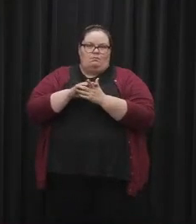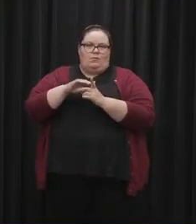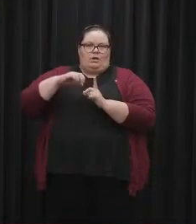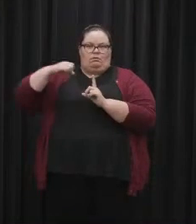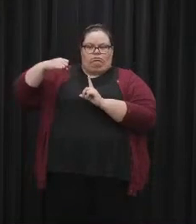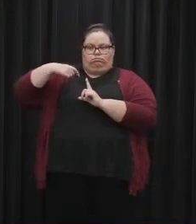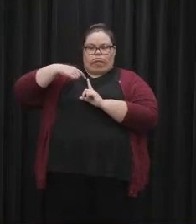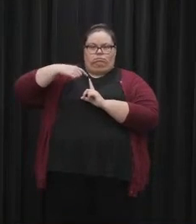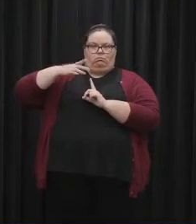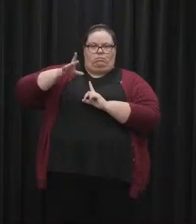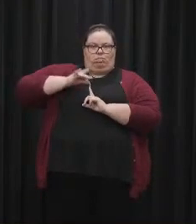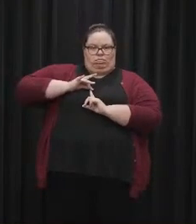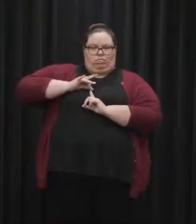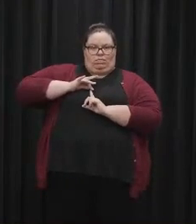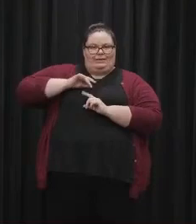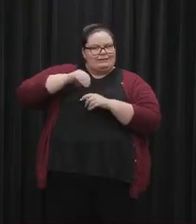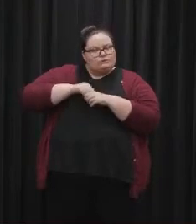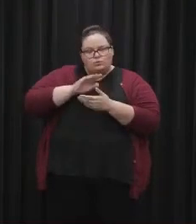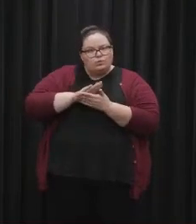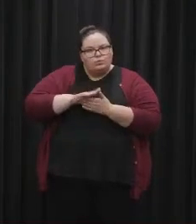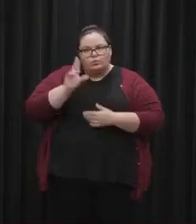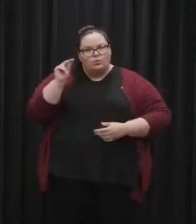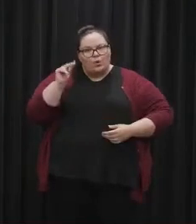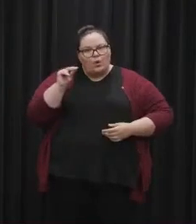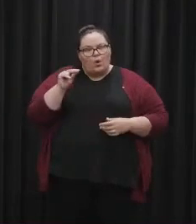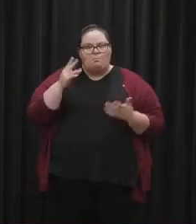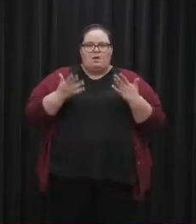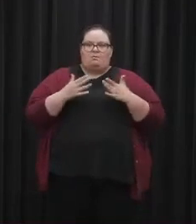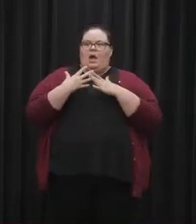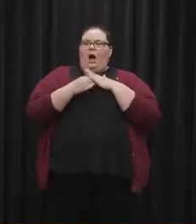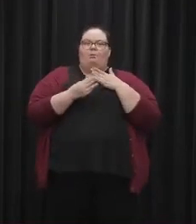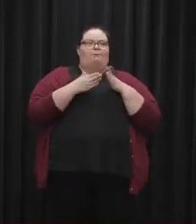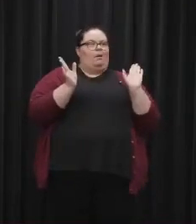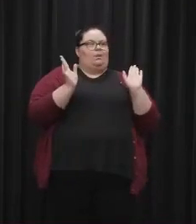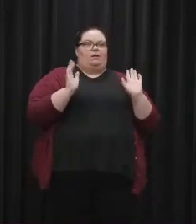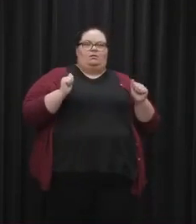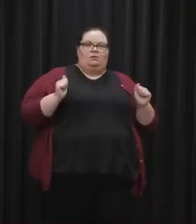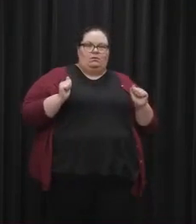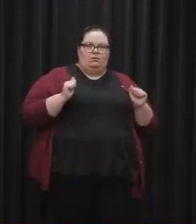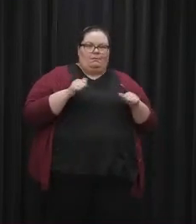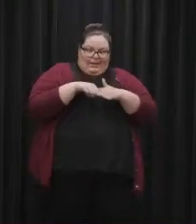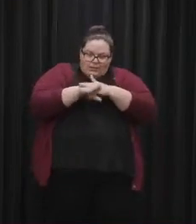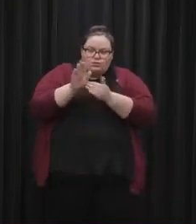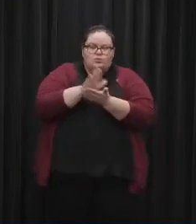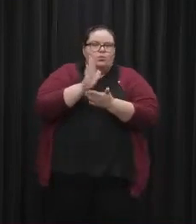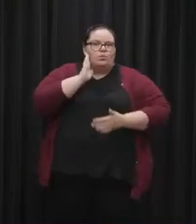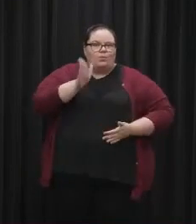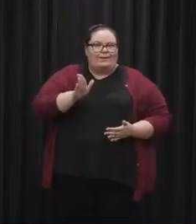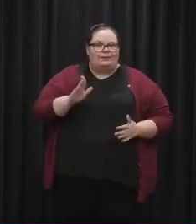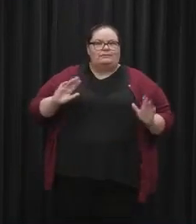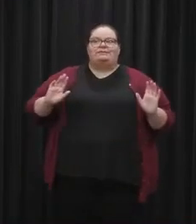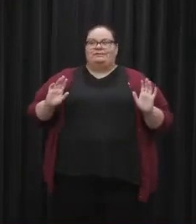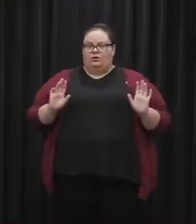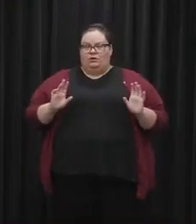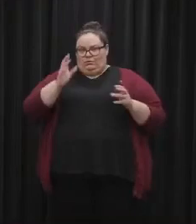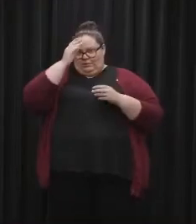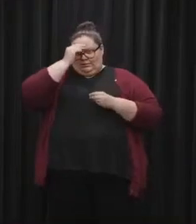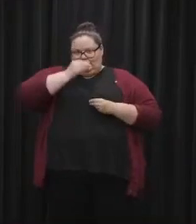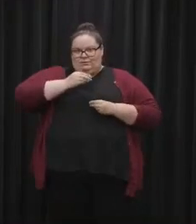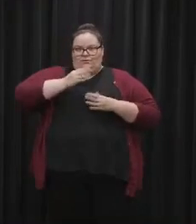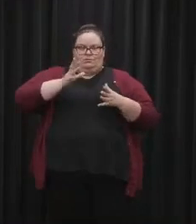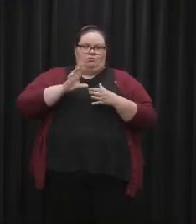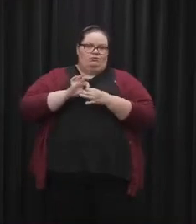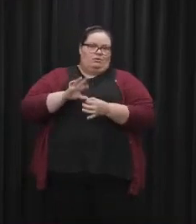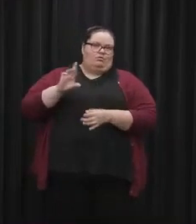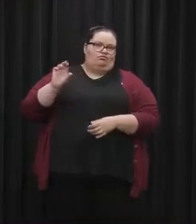the transmission occurred was not actually in the school community, but it could have been outside the school community. But we are providing all of that information